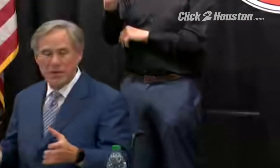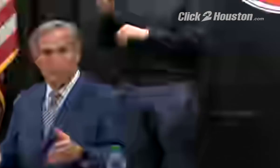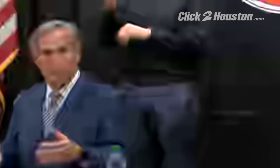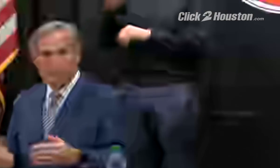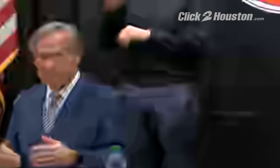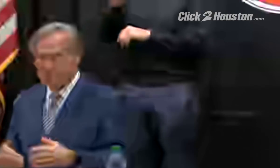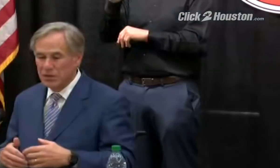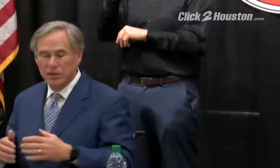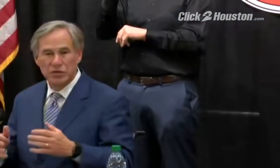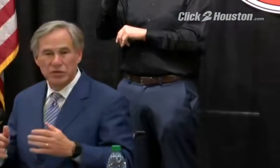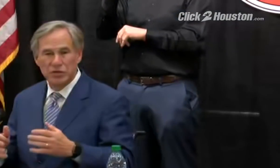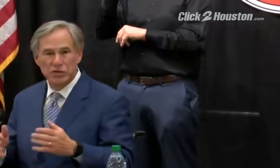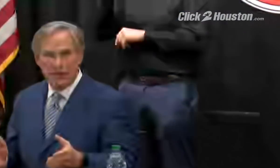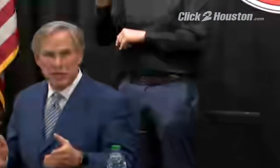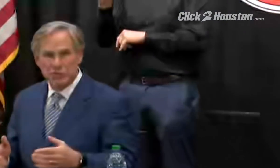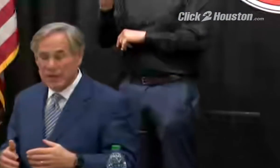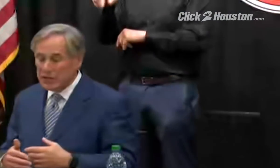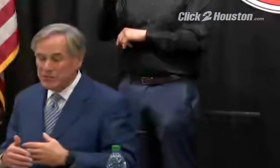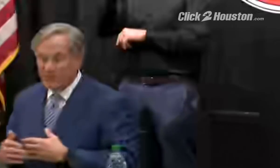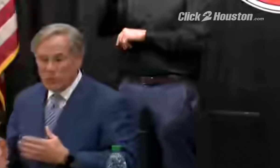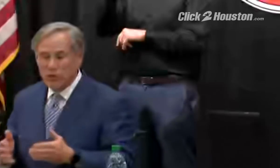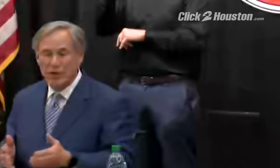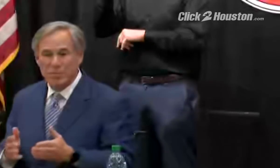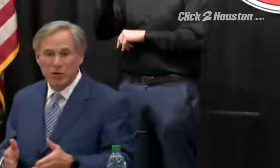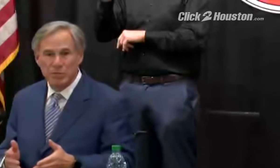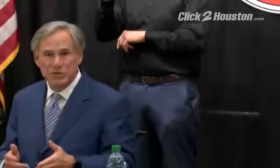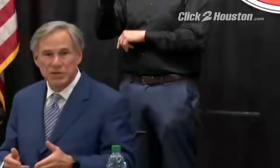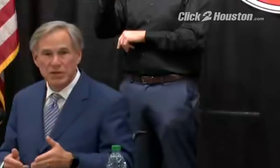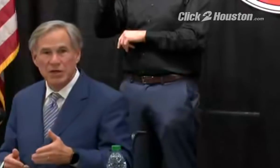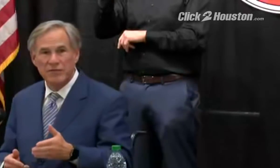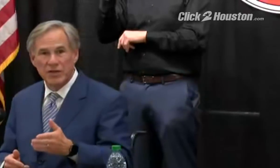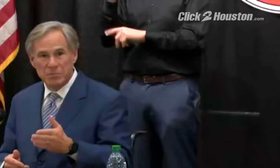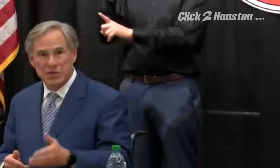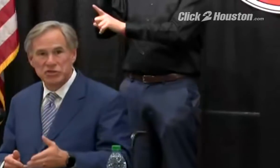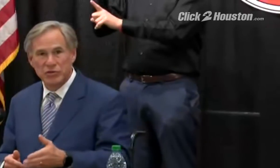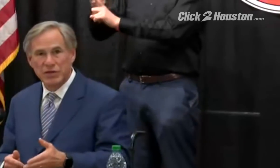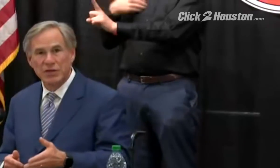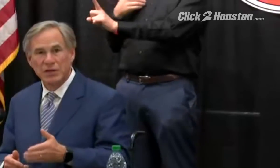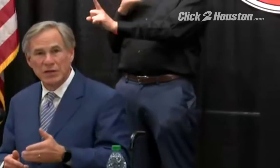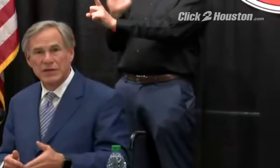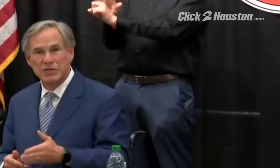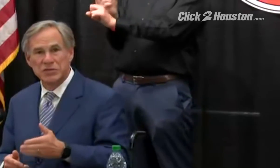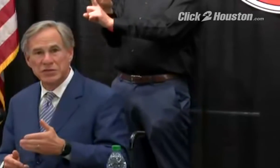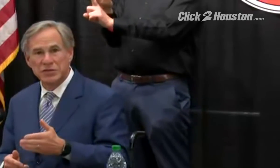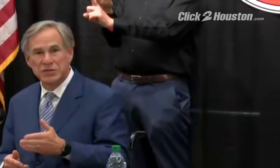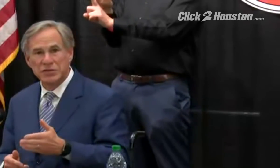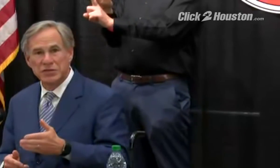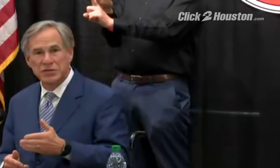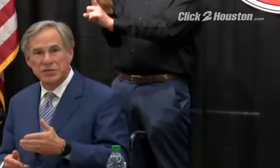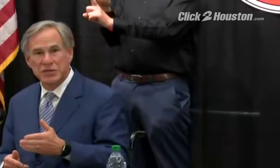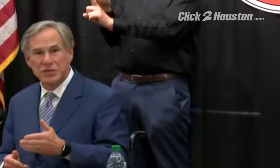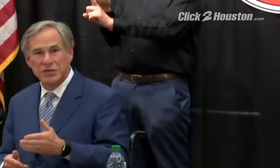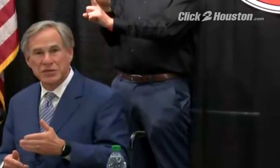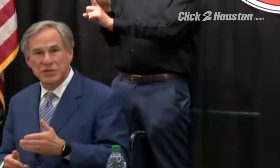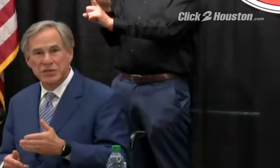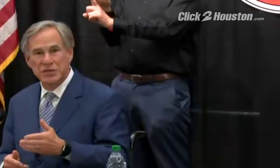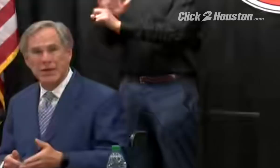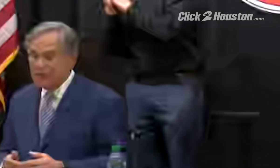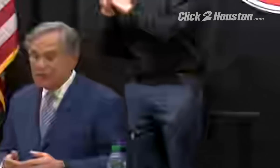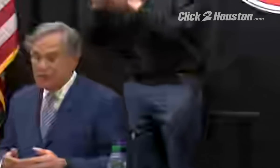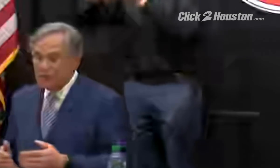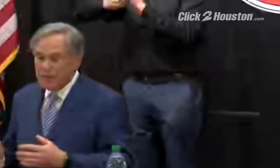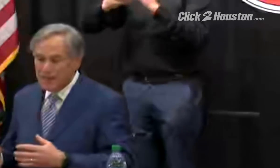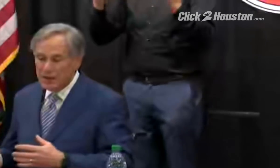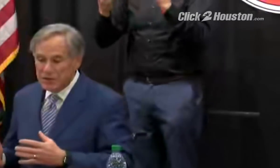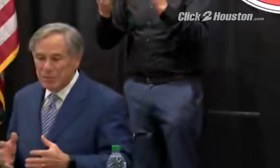have their own beds, their staffing of those beds for the purpose of administering this therapeutic antibody drug.